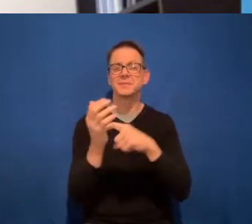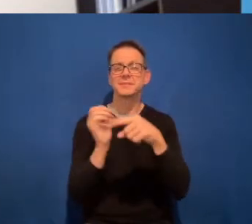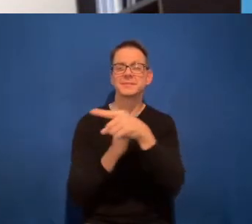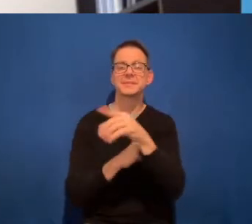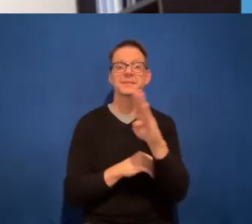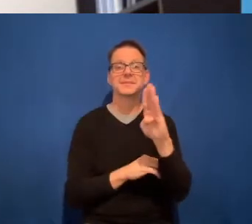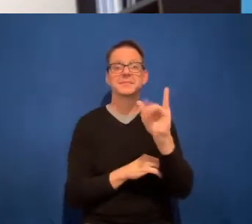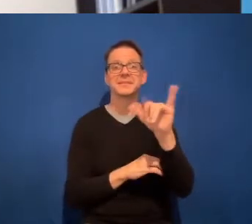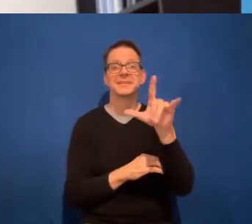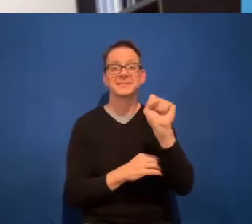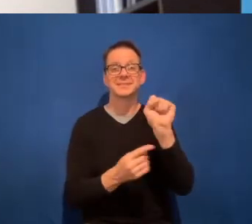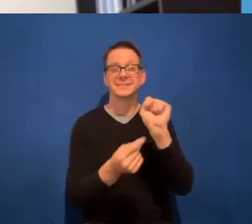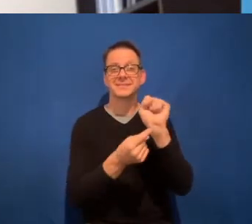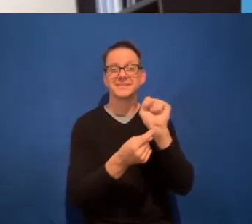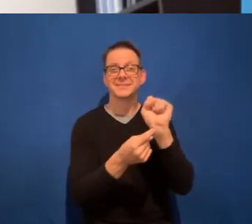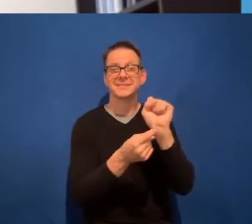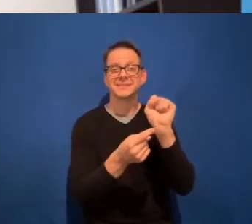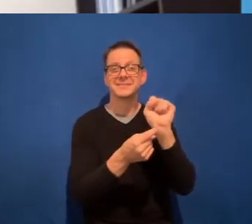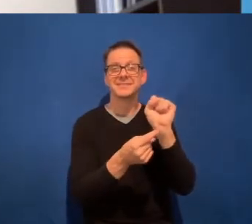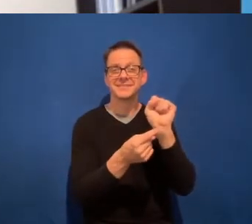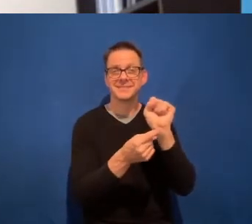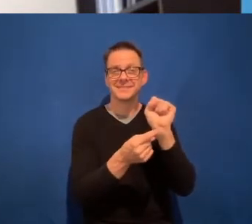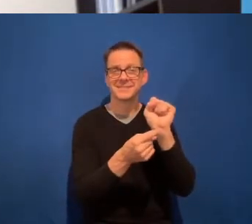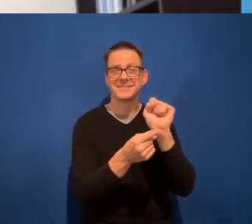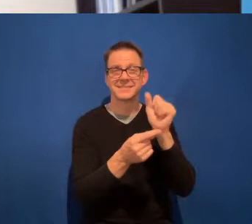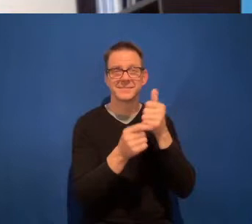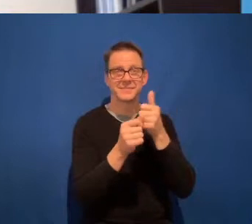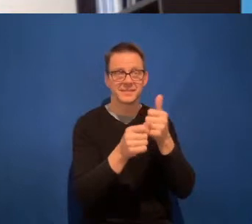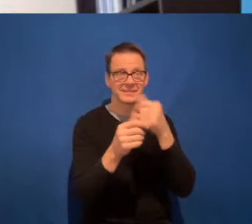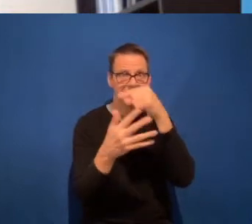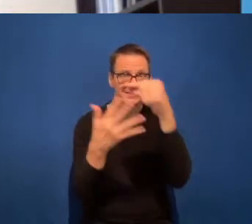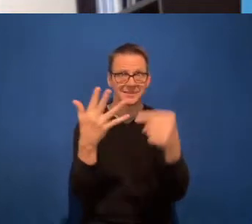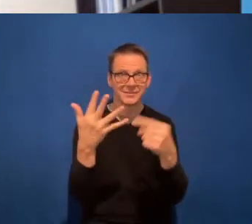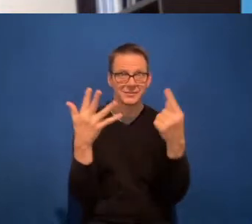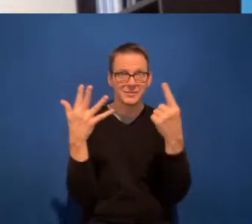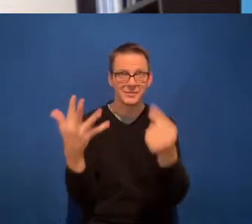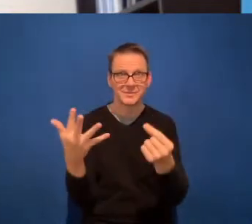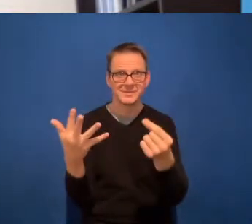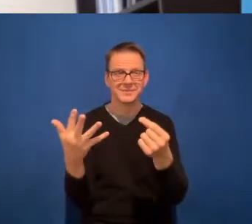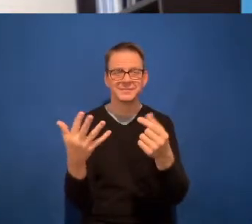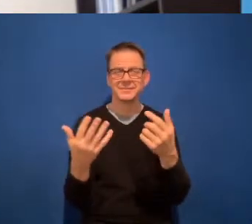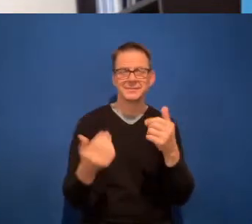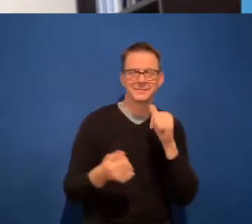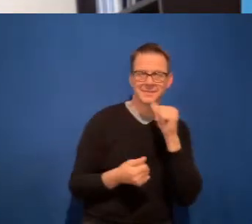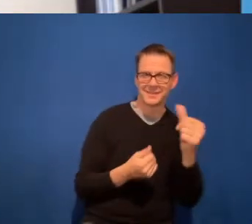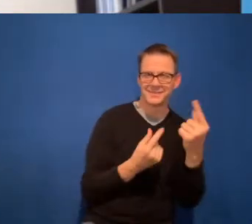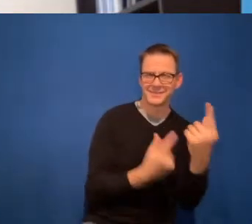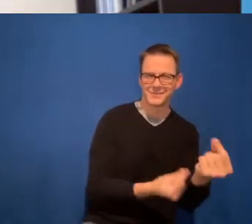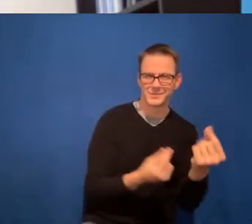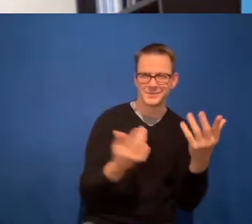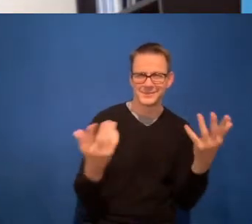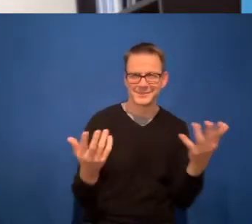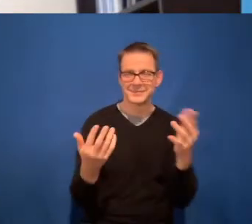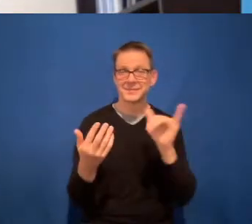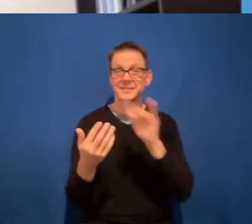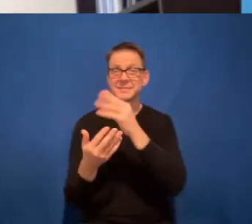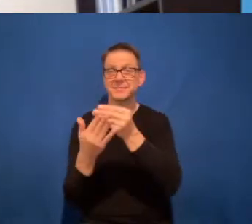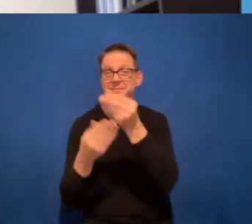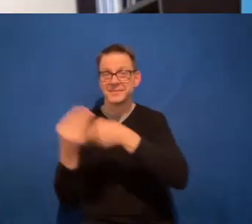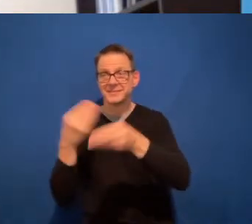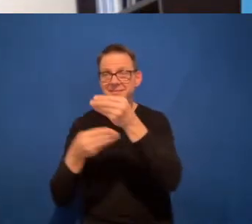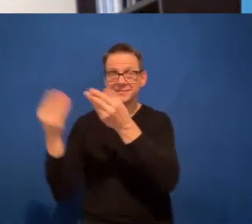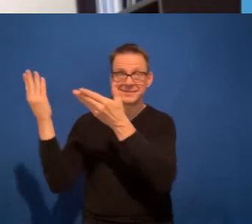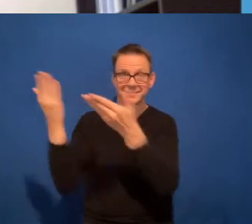don't. But in the next coming year, when we see a budget coming down that's going to be calling for fiscal reckoning, and we're